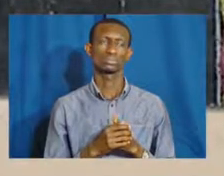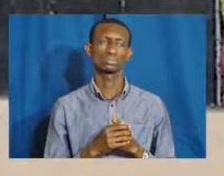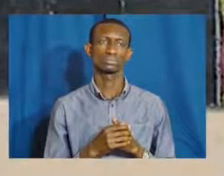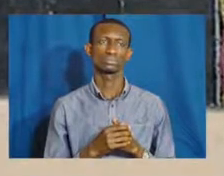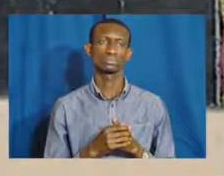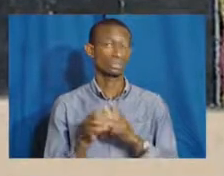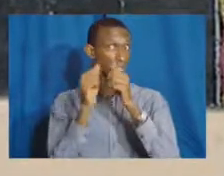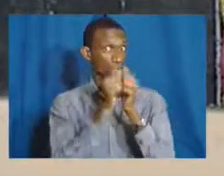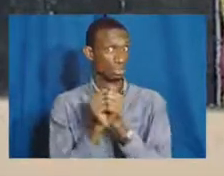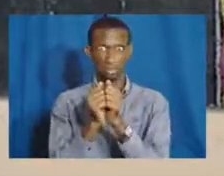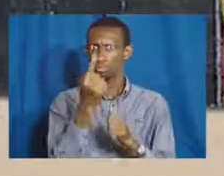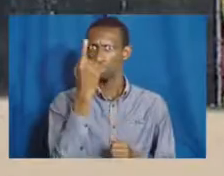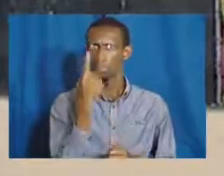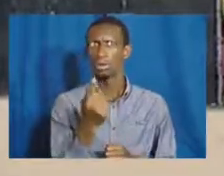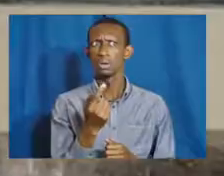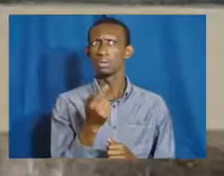unknown.